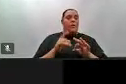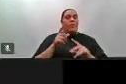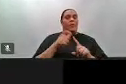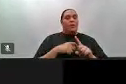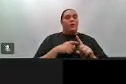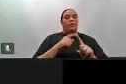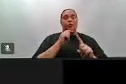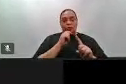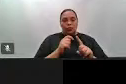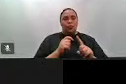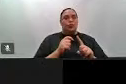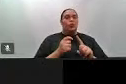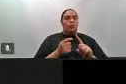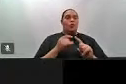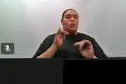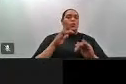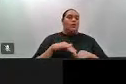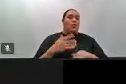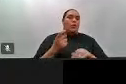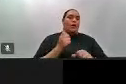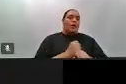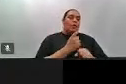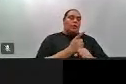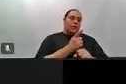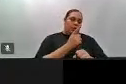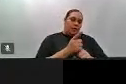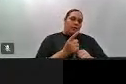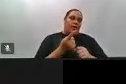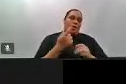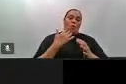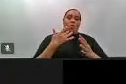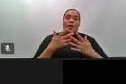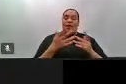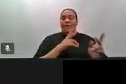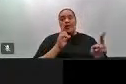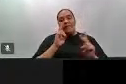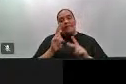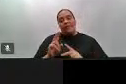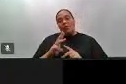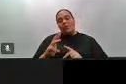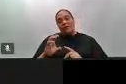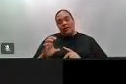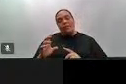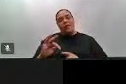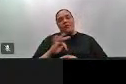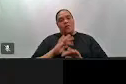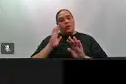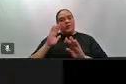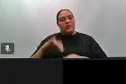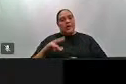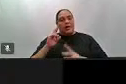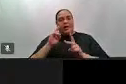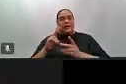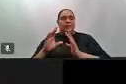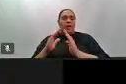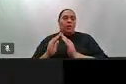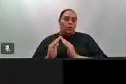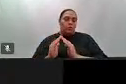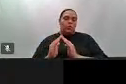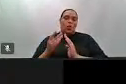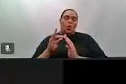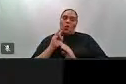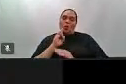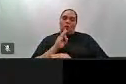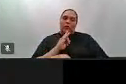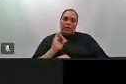he ordinarily resides in Gauteng, and whenever he visits the Western Cape, he would normally stay in a guest house or a